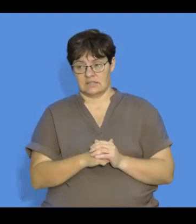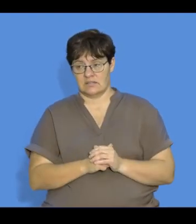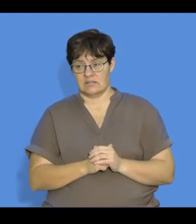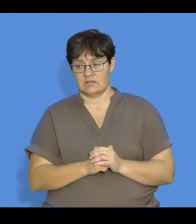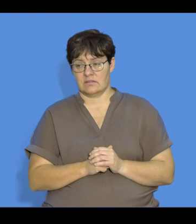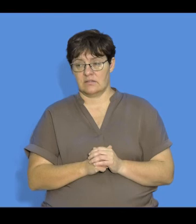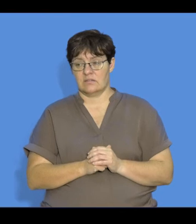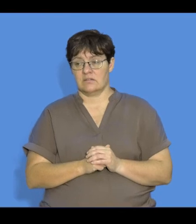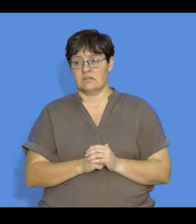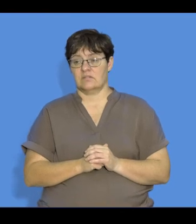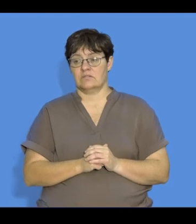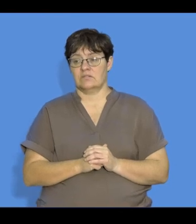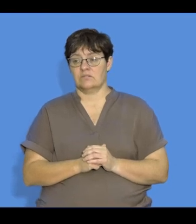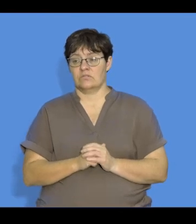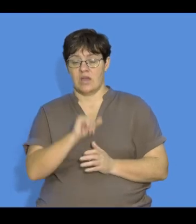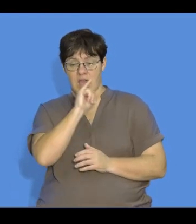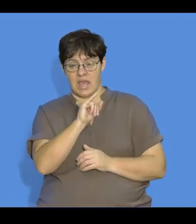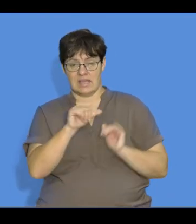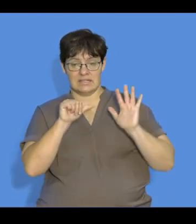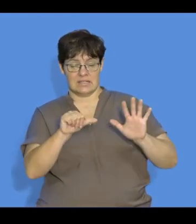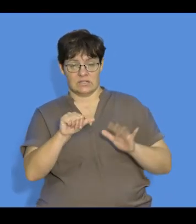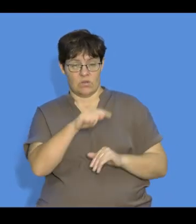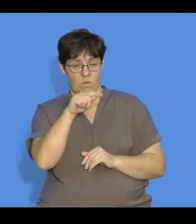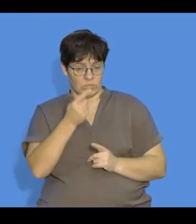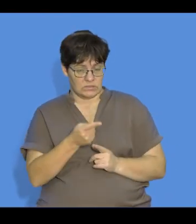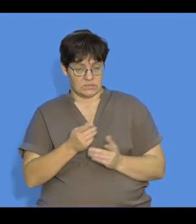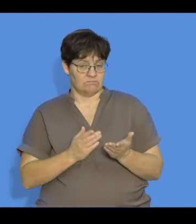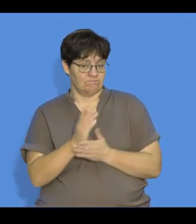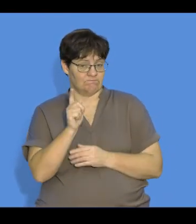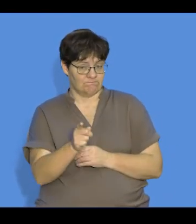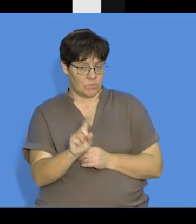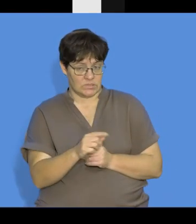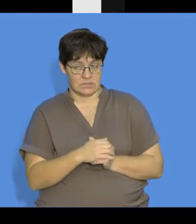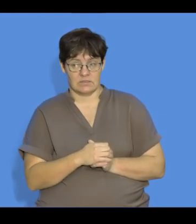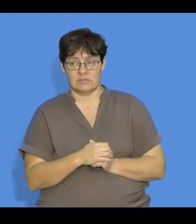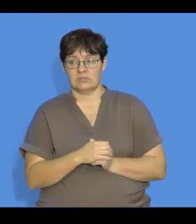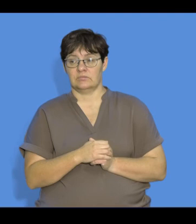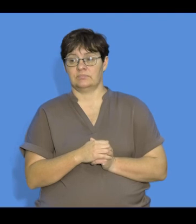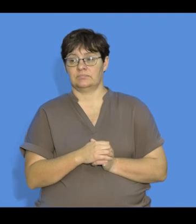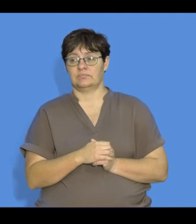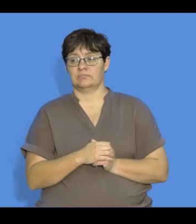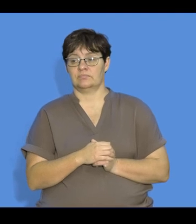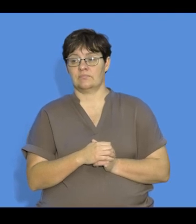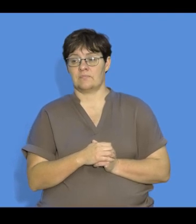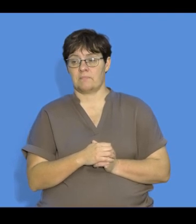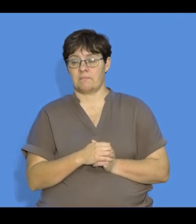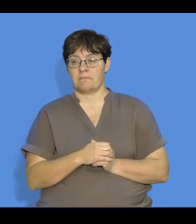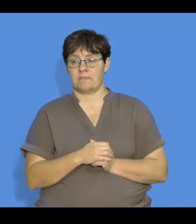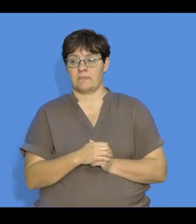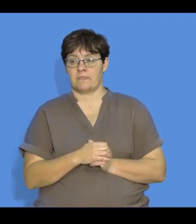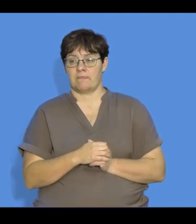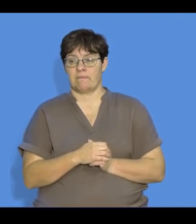right? So the current passing through the 6 ohm is equals to, we can use by the means of a